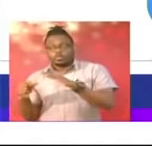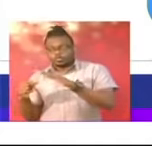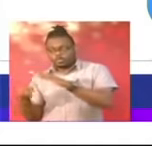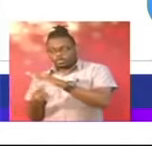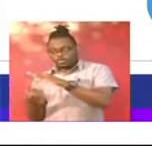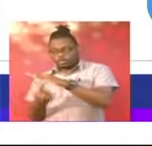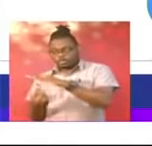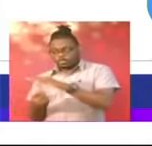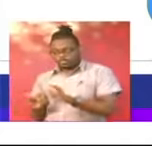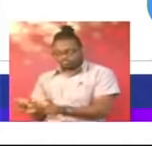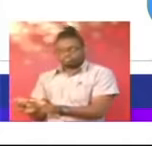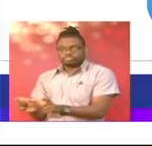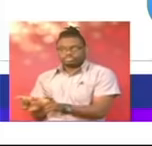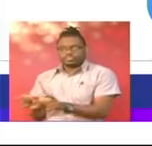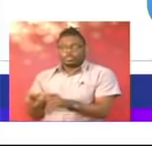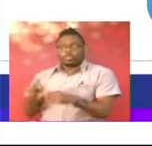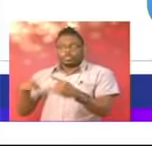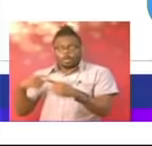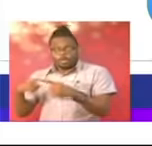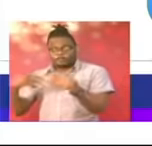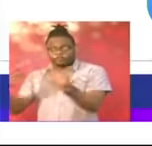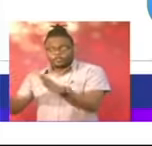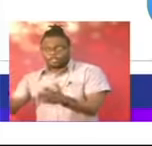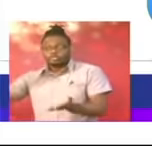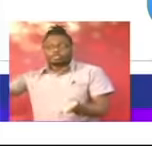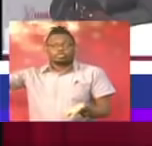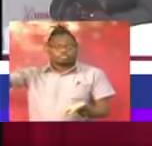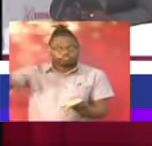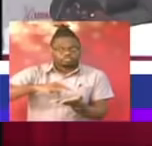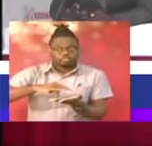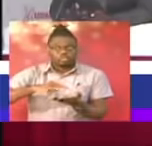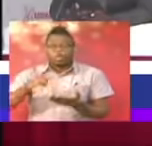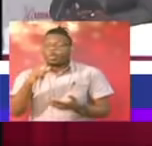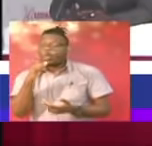athletes on their return to Trinidad and Tobago?